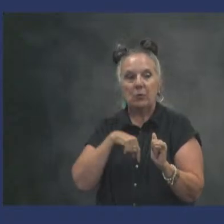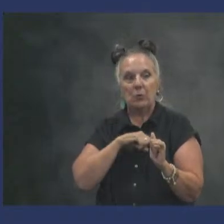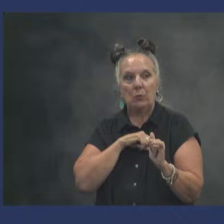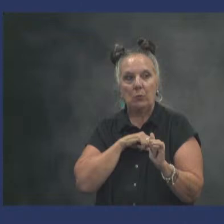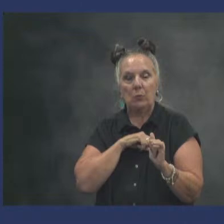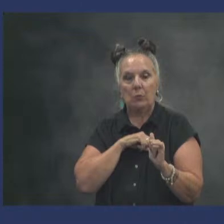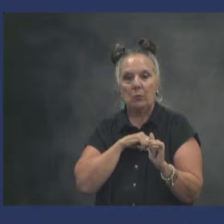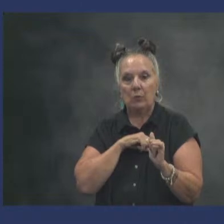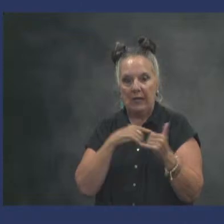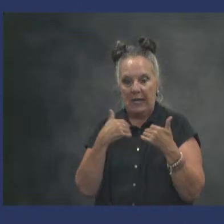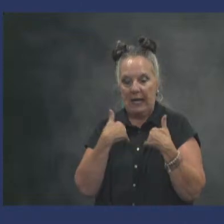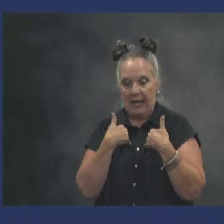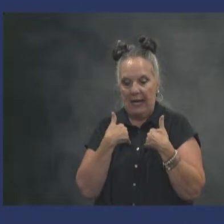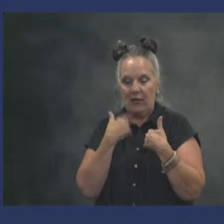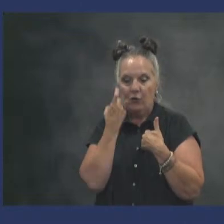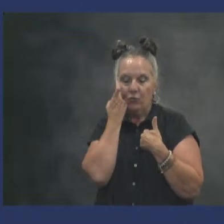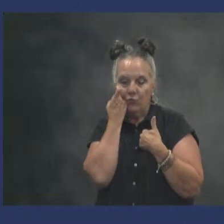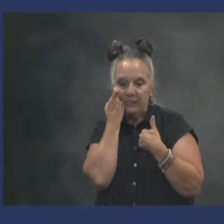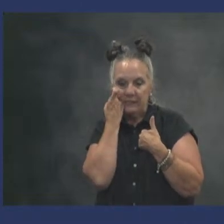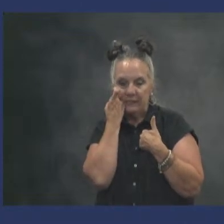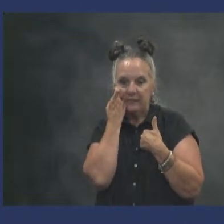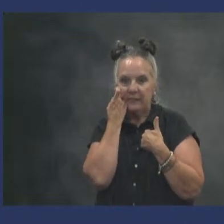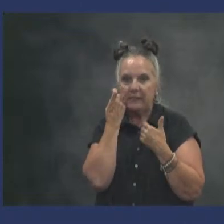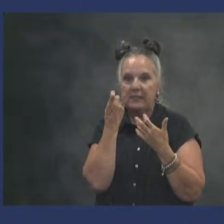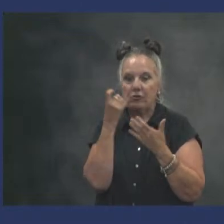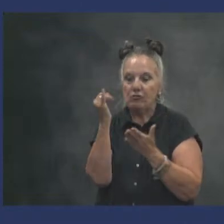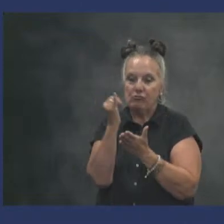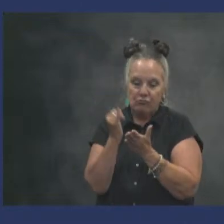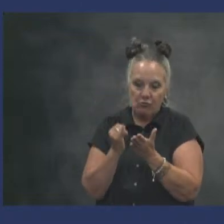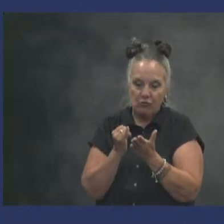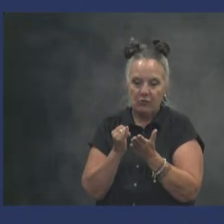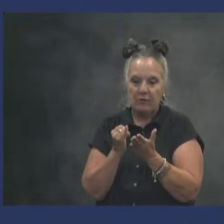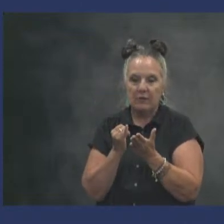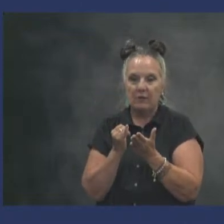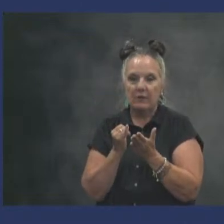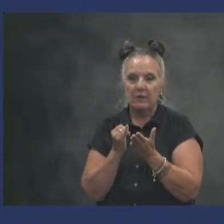We've had this recent iteration of drawings,